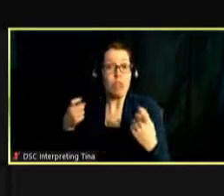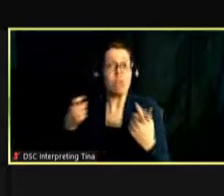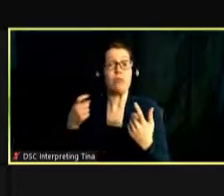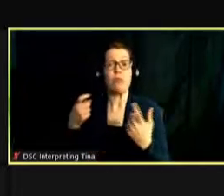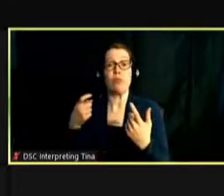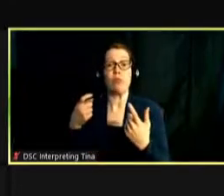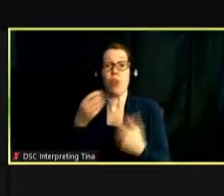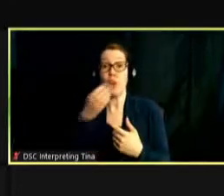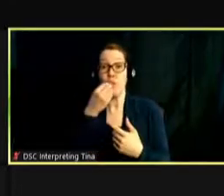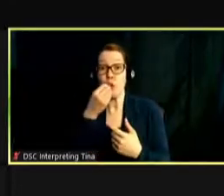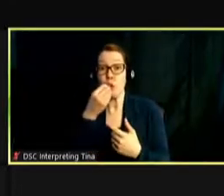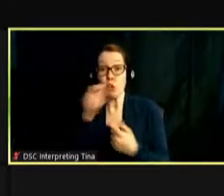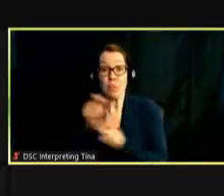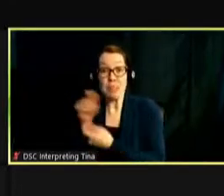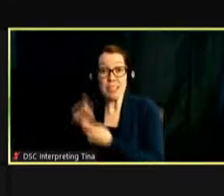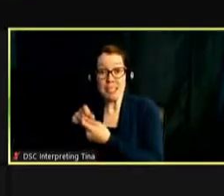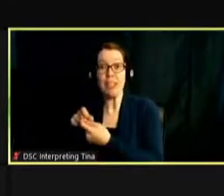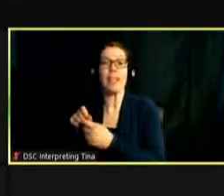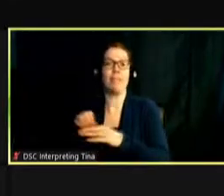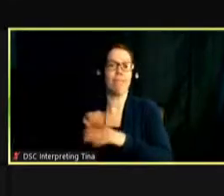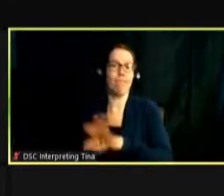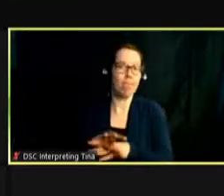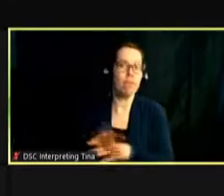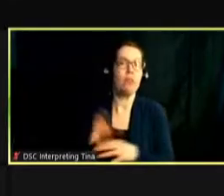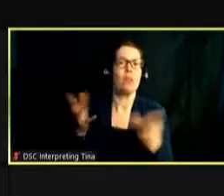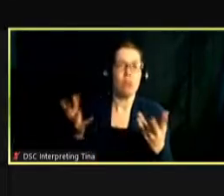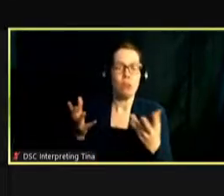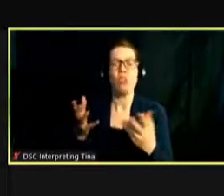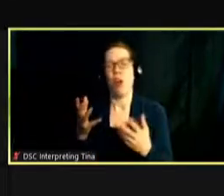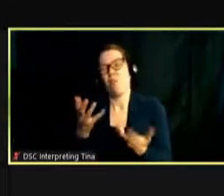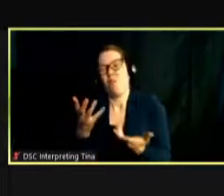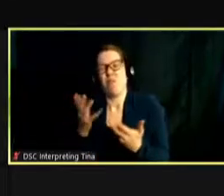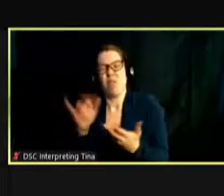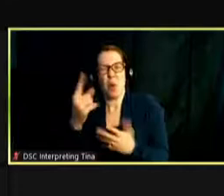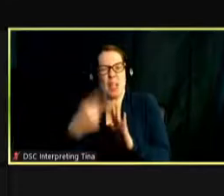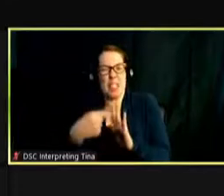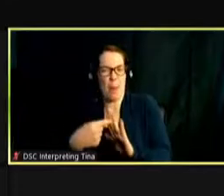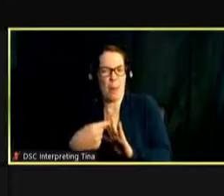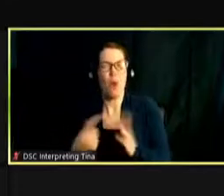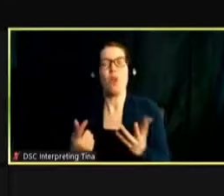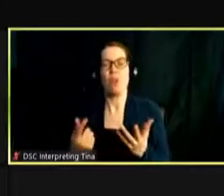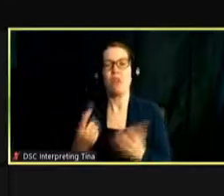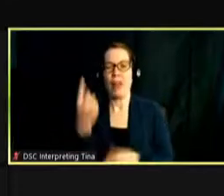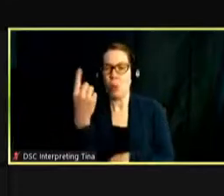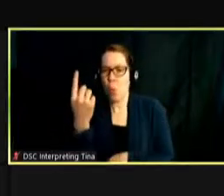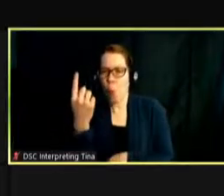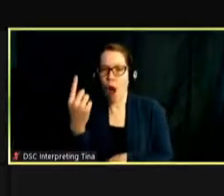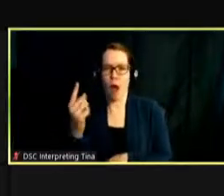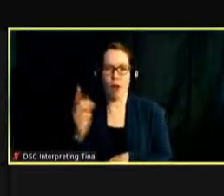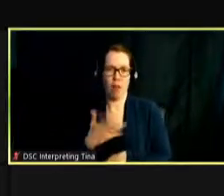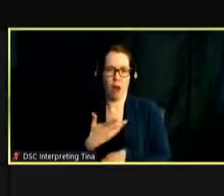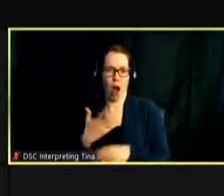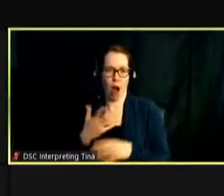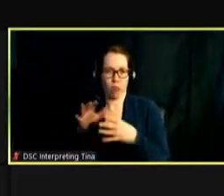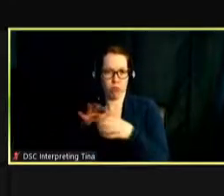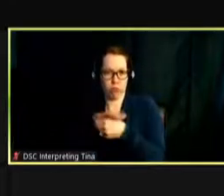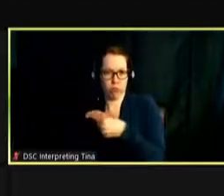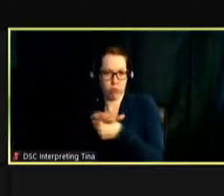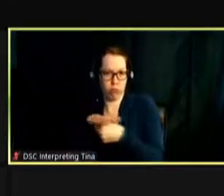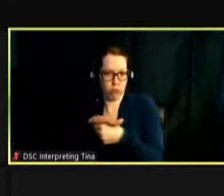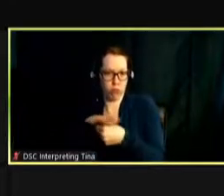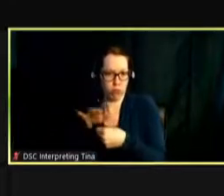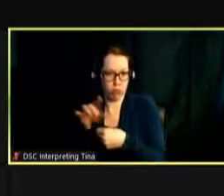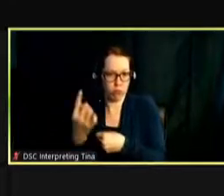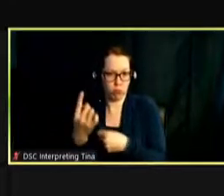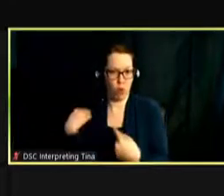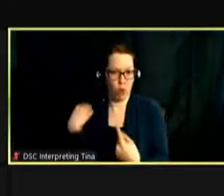Allergic to a food product. So again, that's important to understand how we get these allergic reactions. That was only one in our community so far. It's important